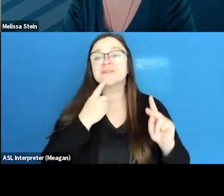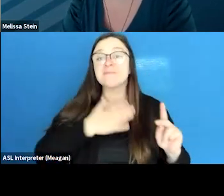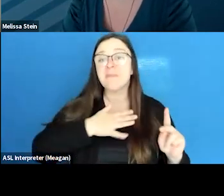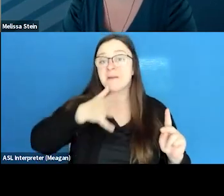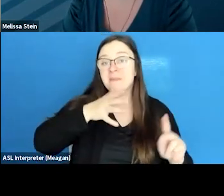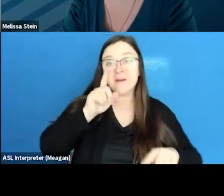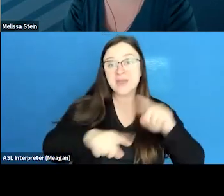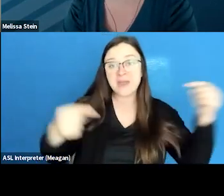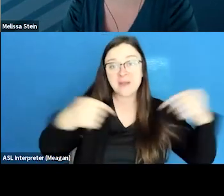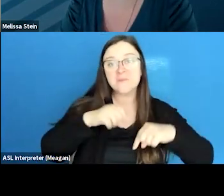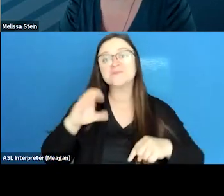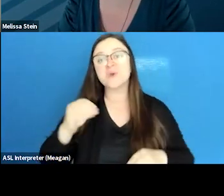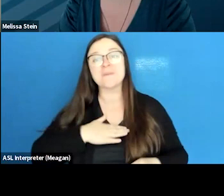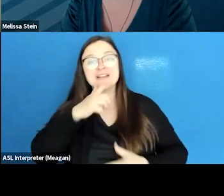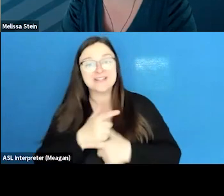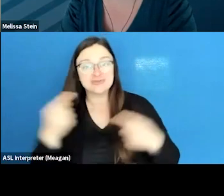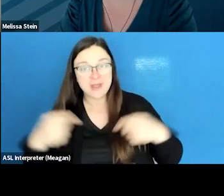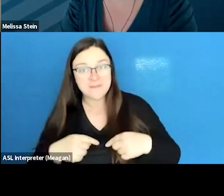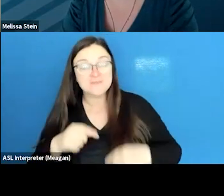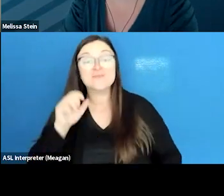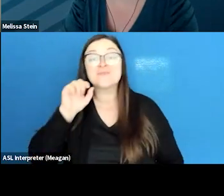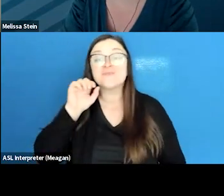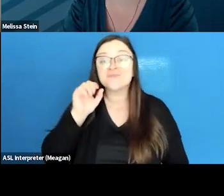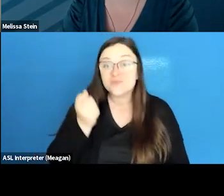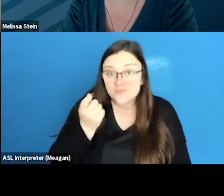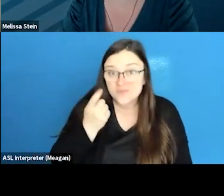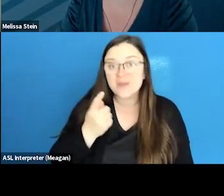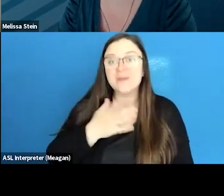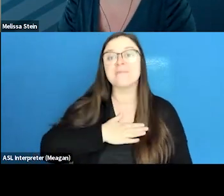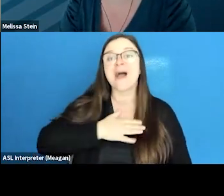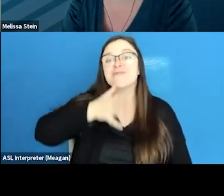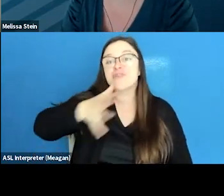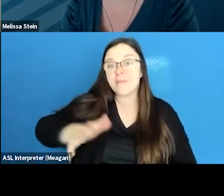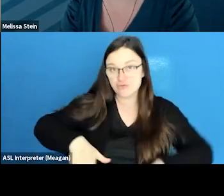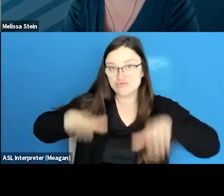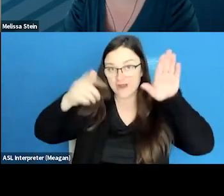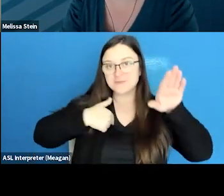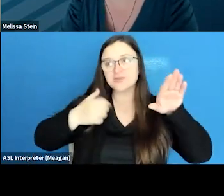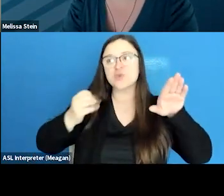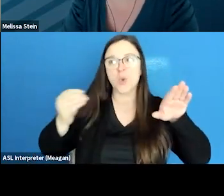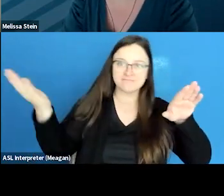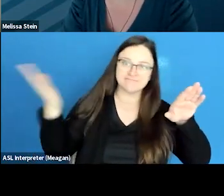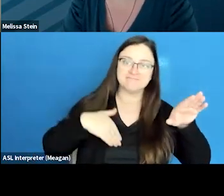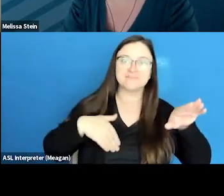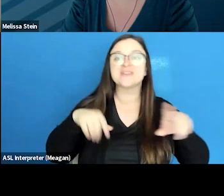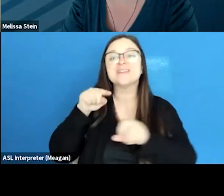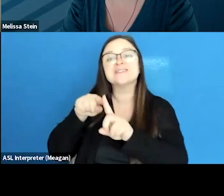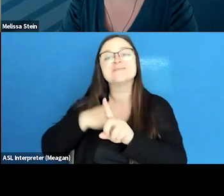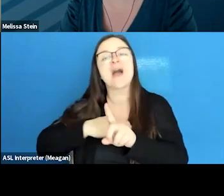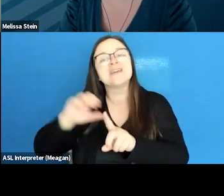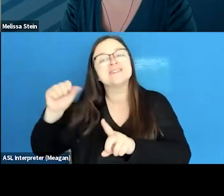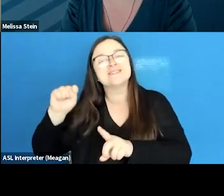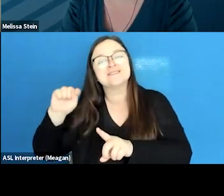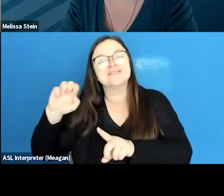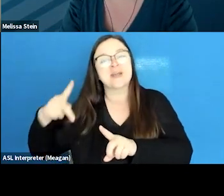make it, so my sister's here. Or I was raised by my grandmother. Or this is my stepfather, and he's been, the person to